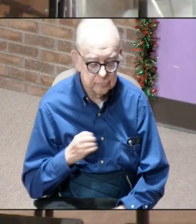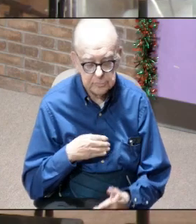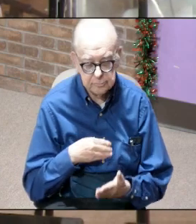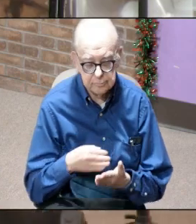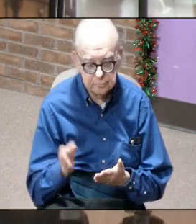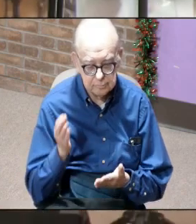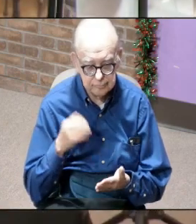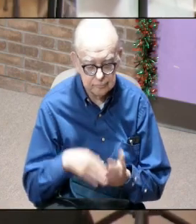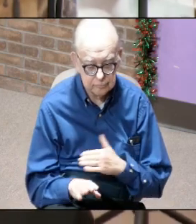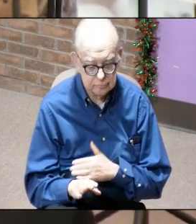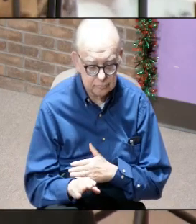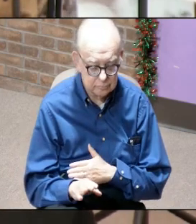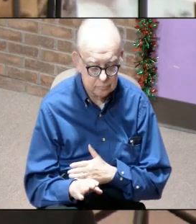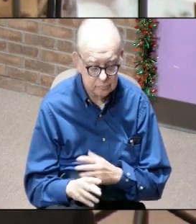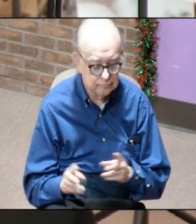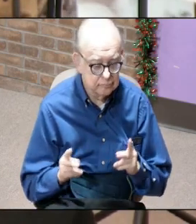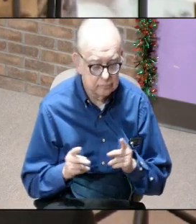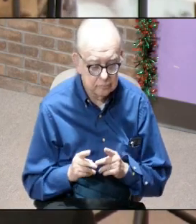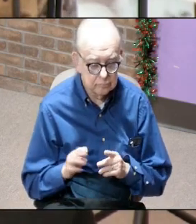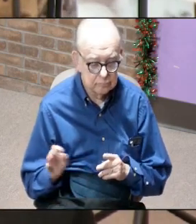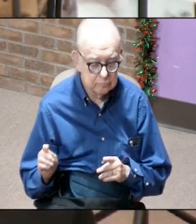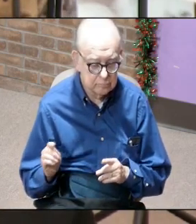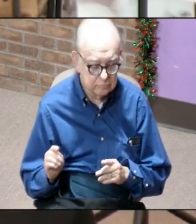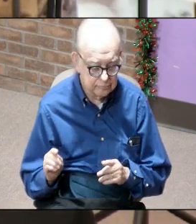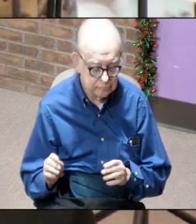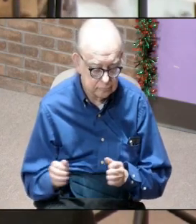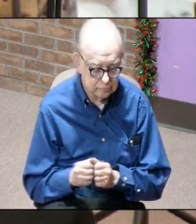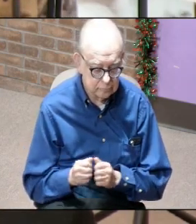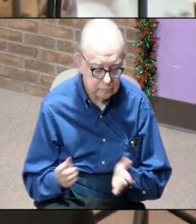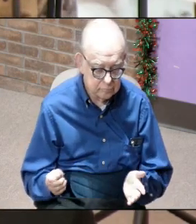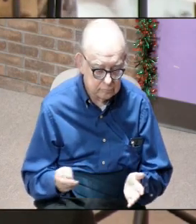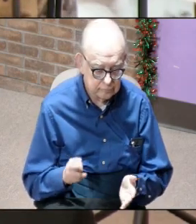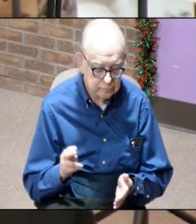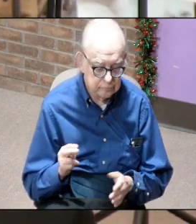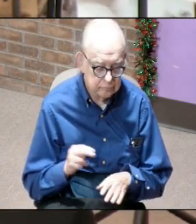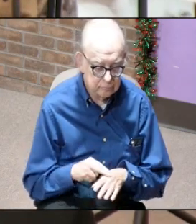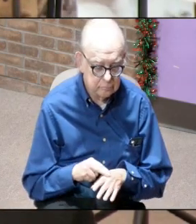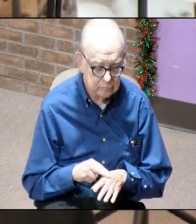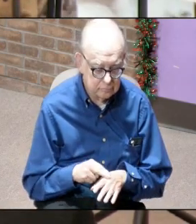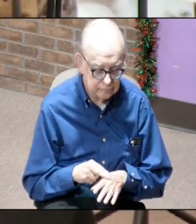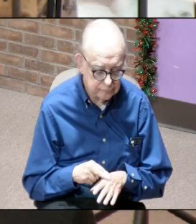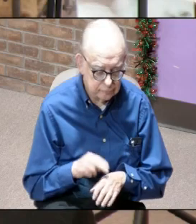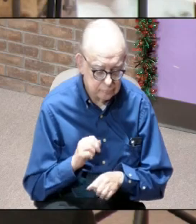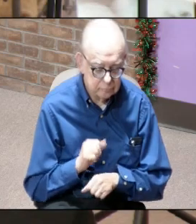sent into a place along with a United Nations